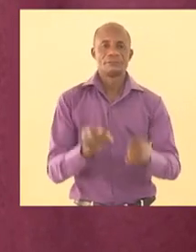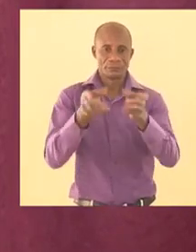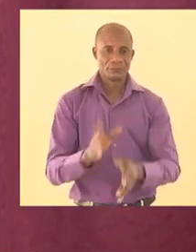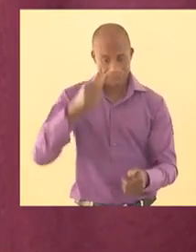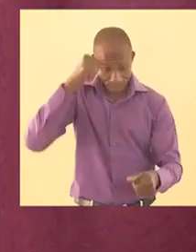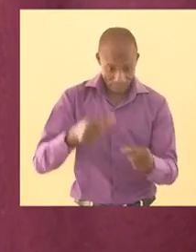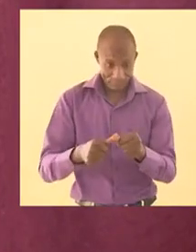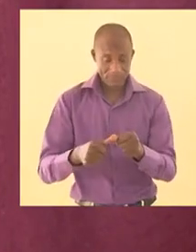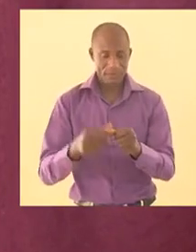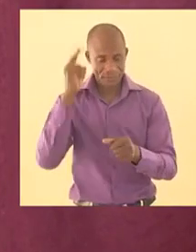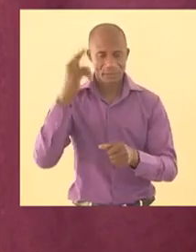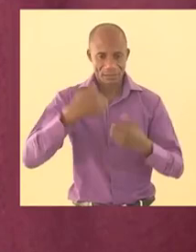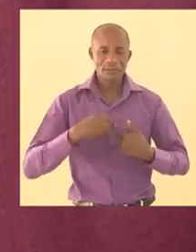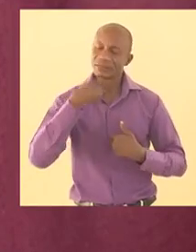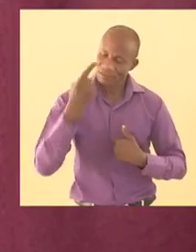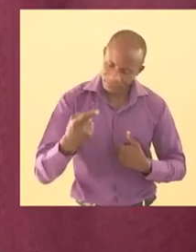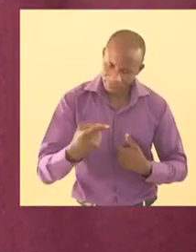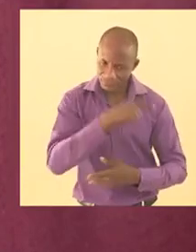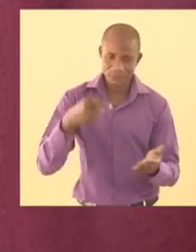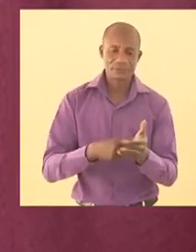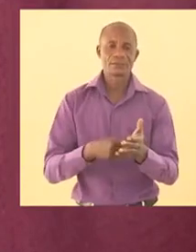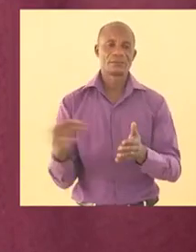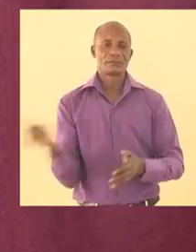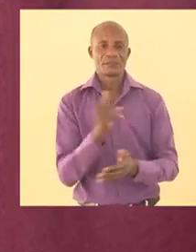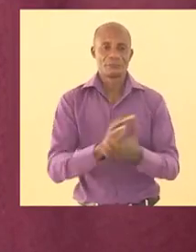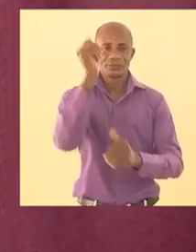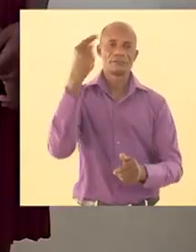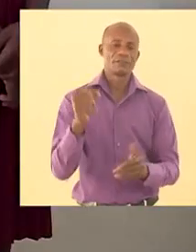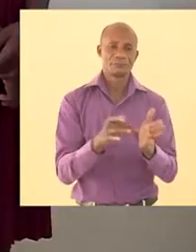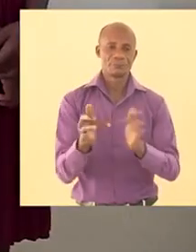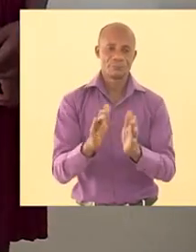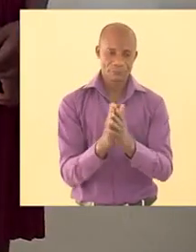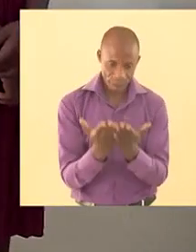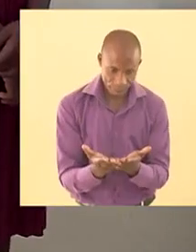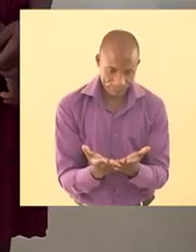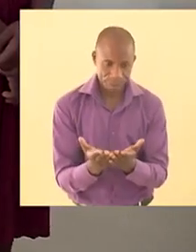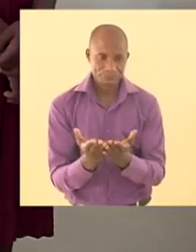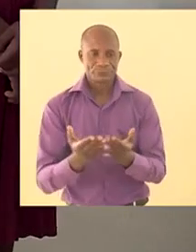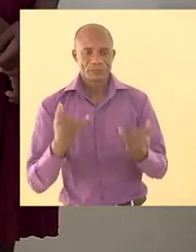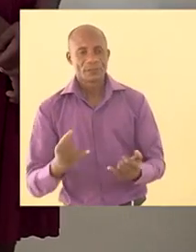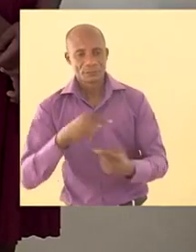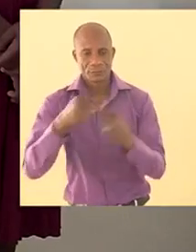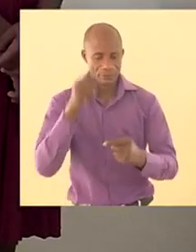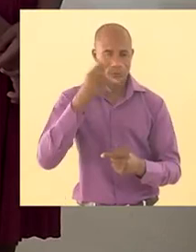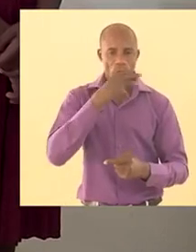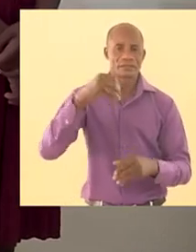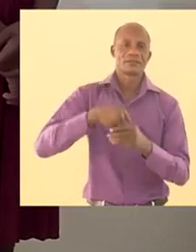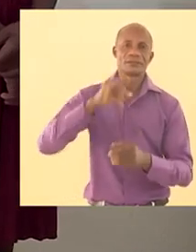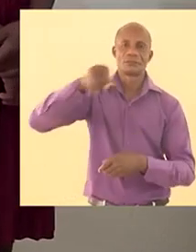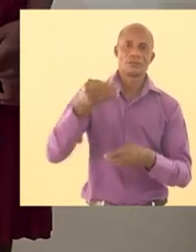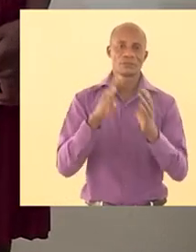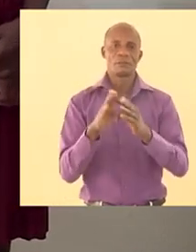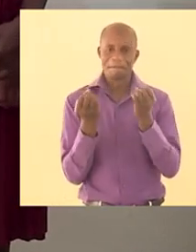this, and they believed the scripture, the word which Jesus had spoken. Now when he was in Jerusalem at the